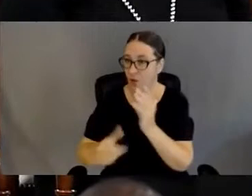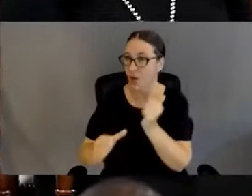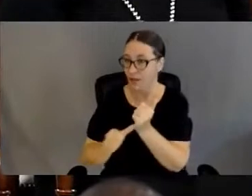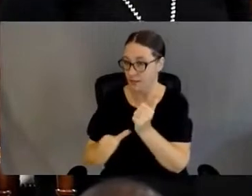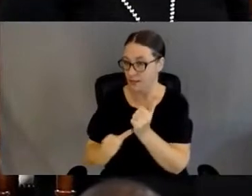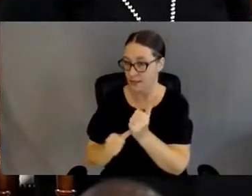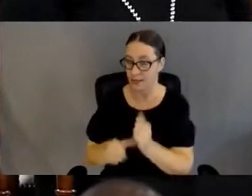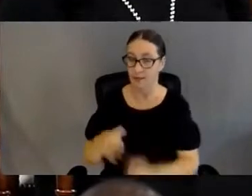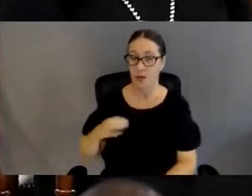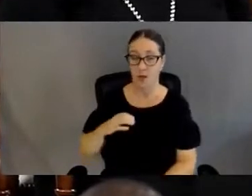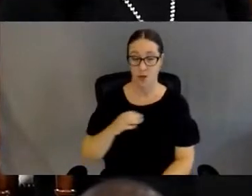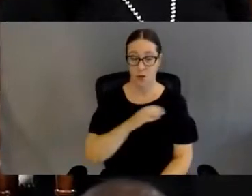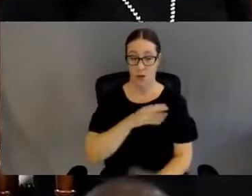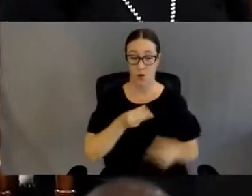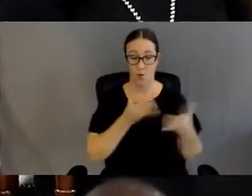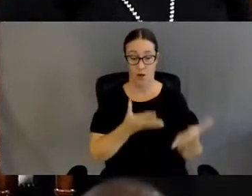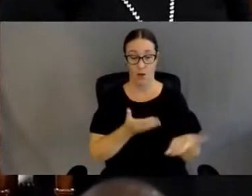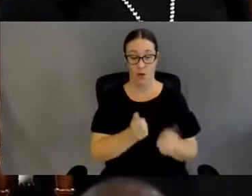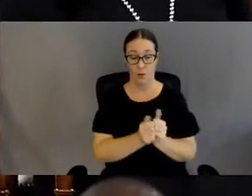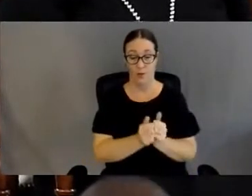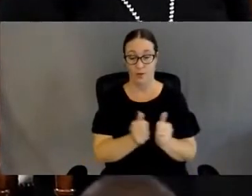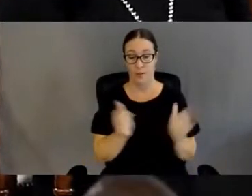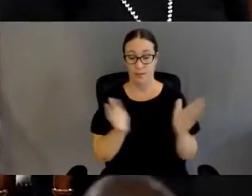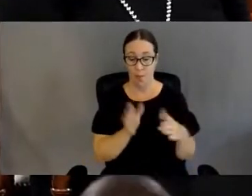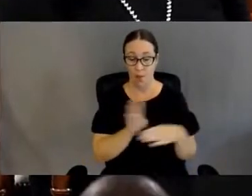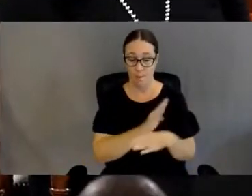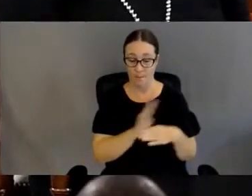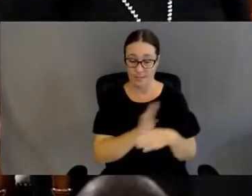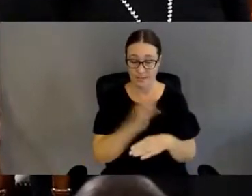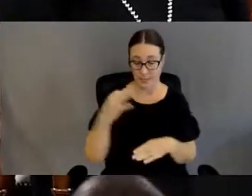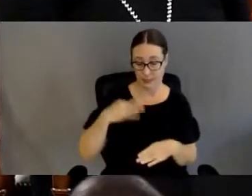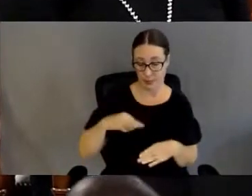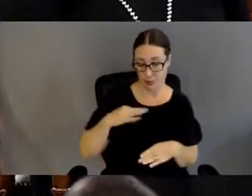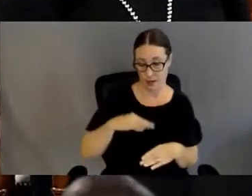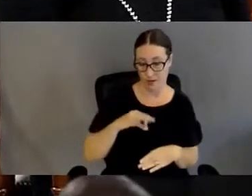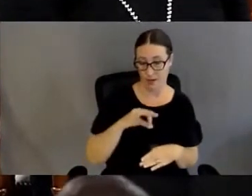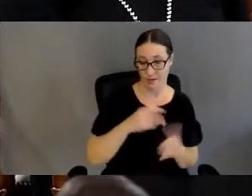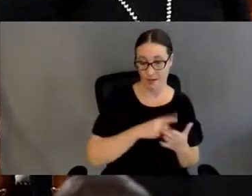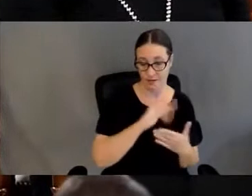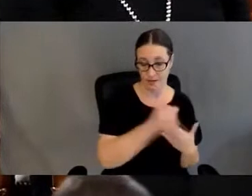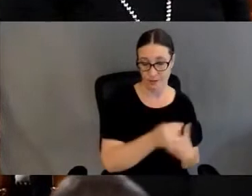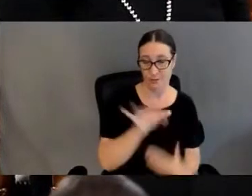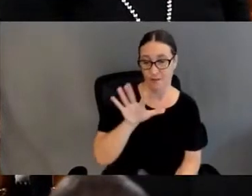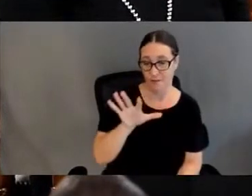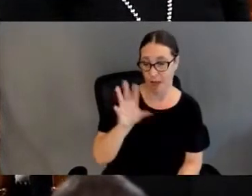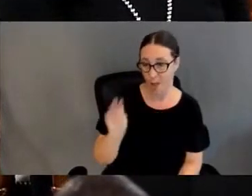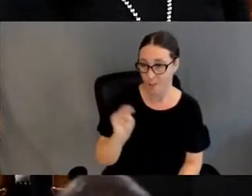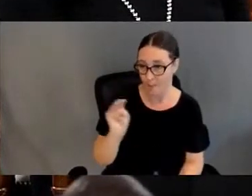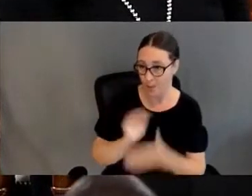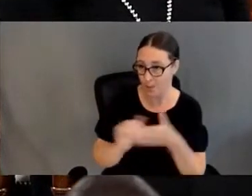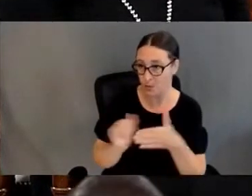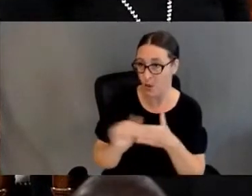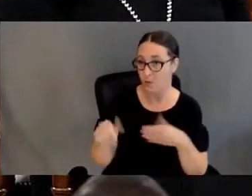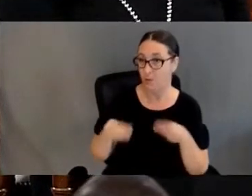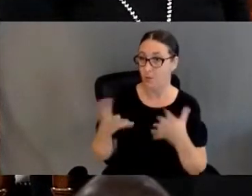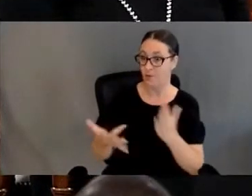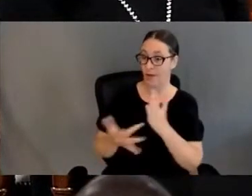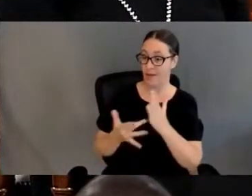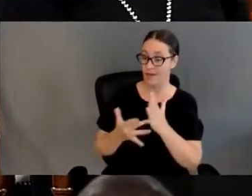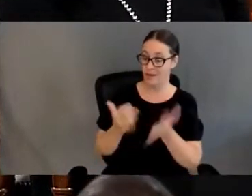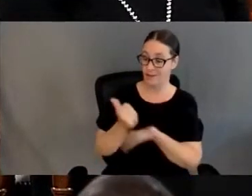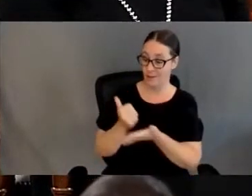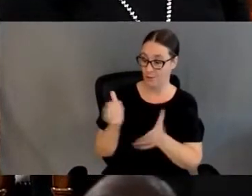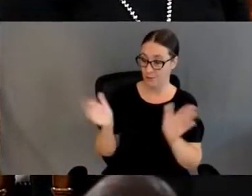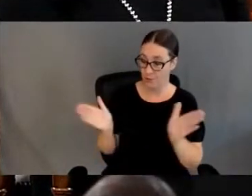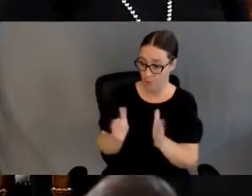Congress provided us through the Small Business Credit Initiative with $500 million to provide technical assistance to small businesses in